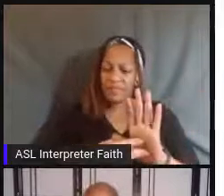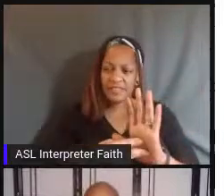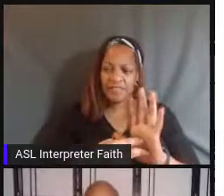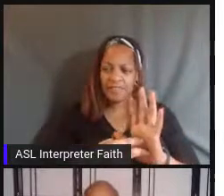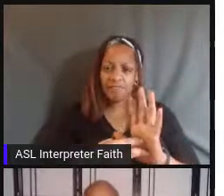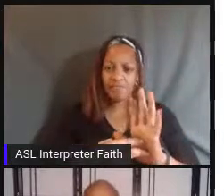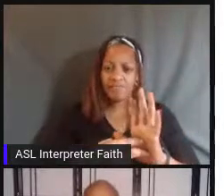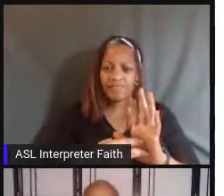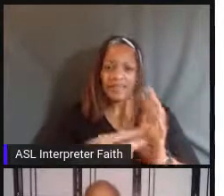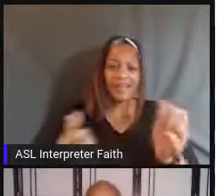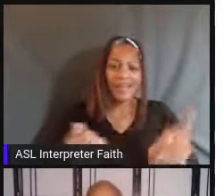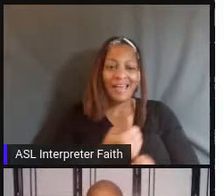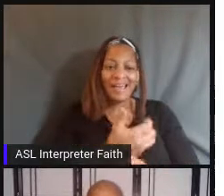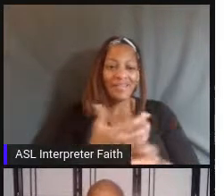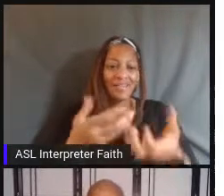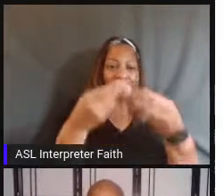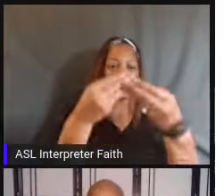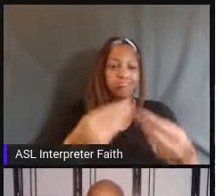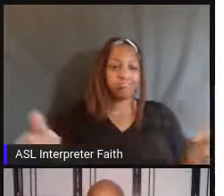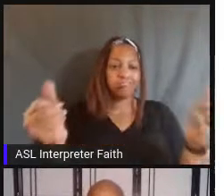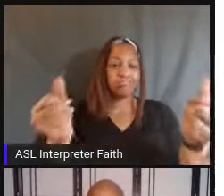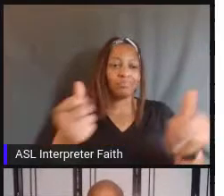on automatically is gone.